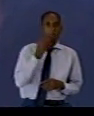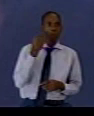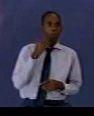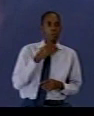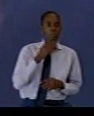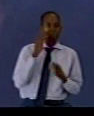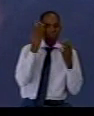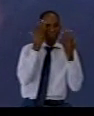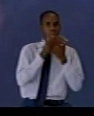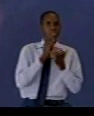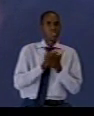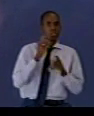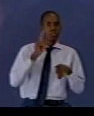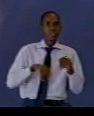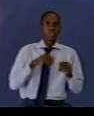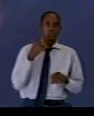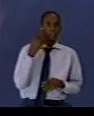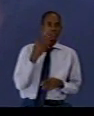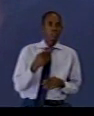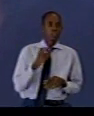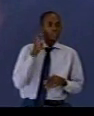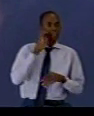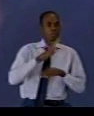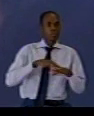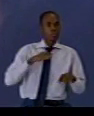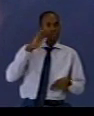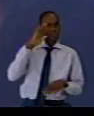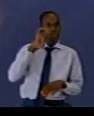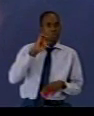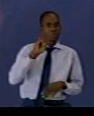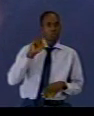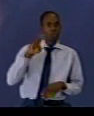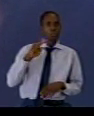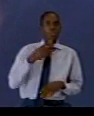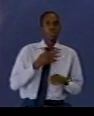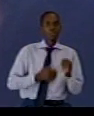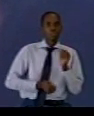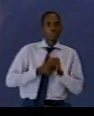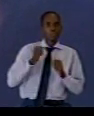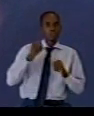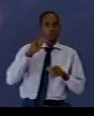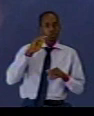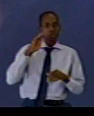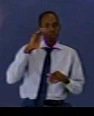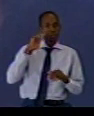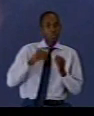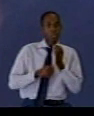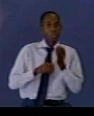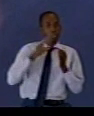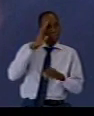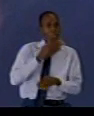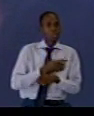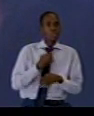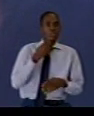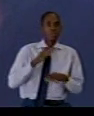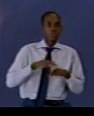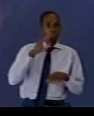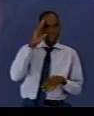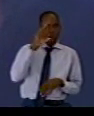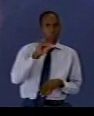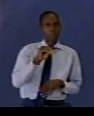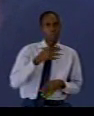could not see, he called Esau, his eldest son, and said unto him, My son. And he said unto